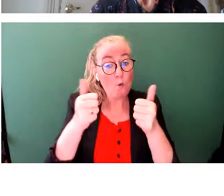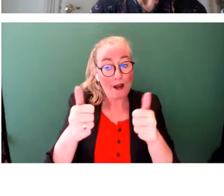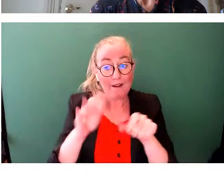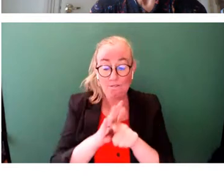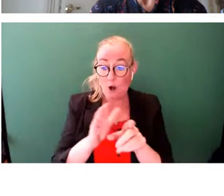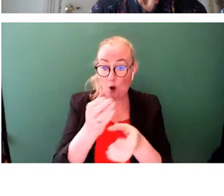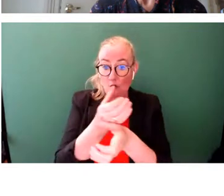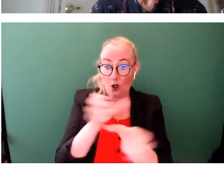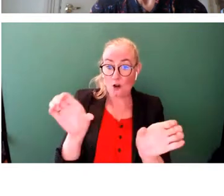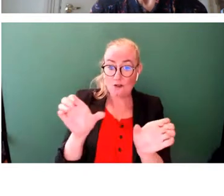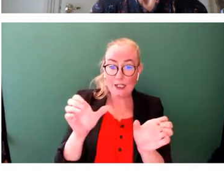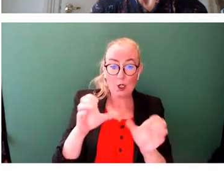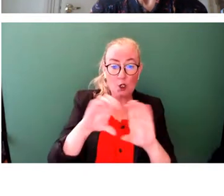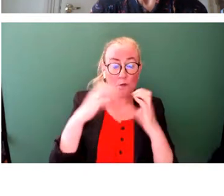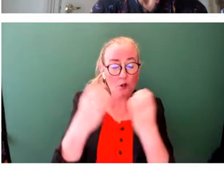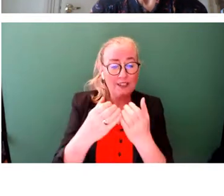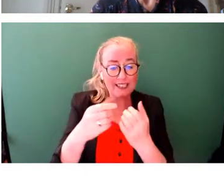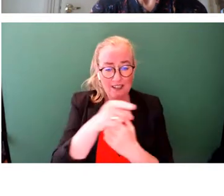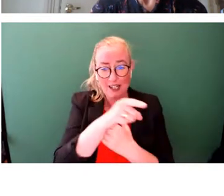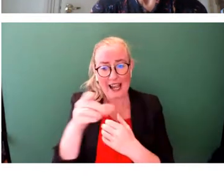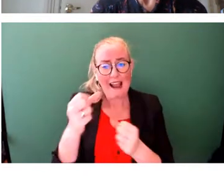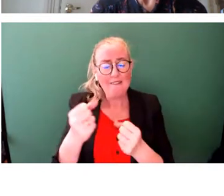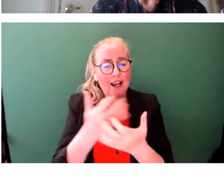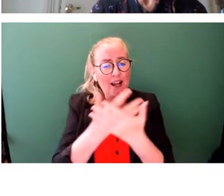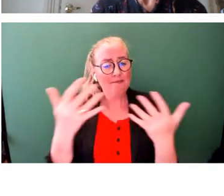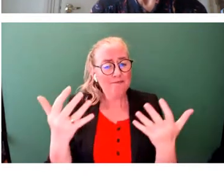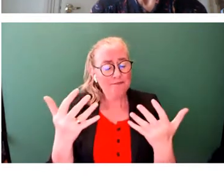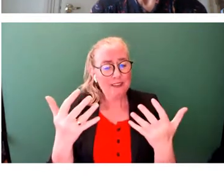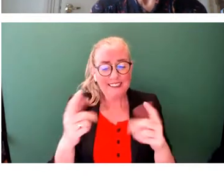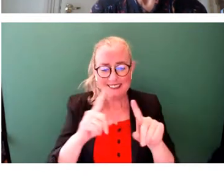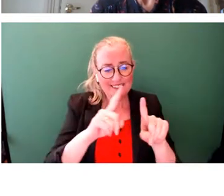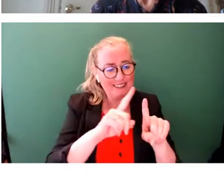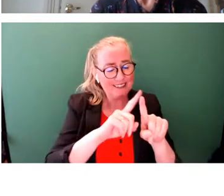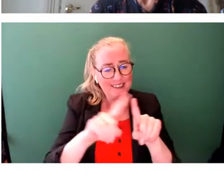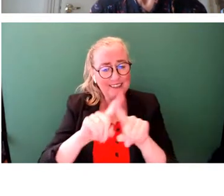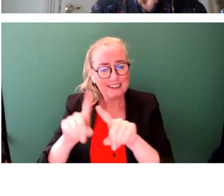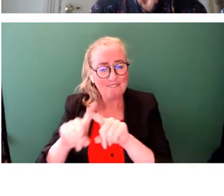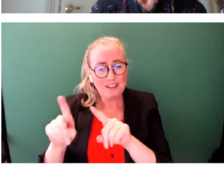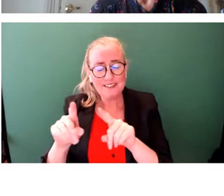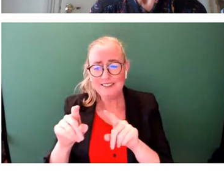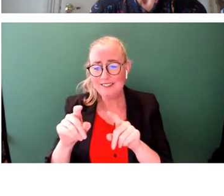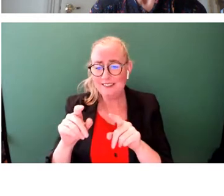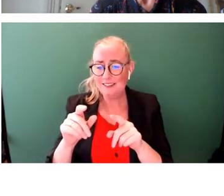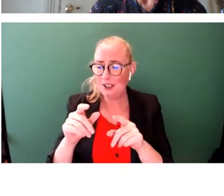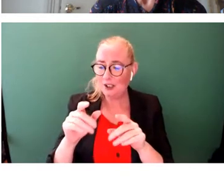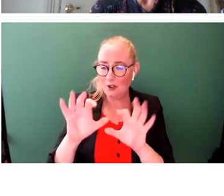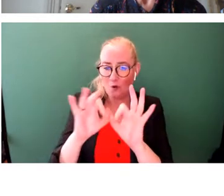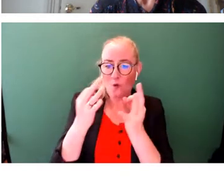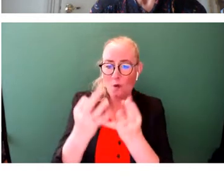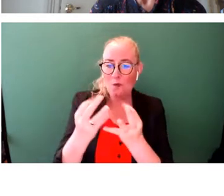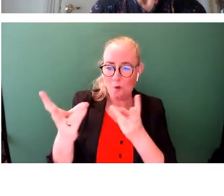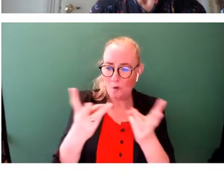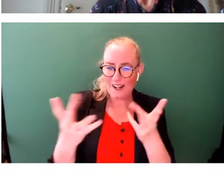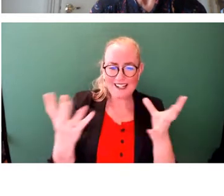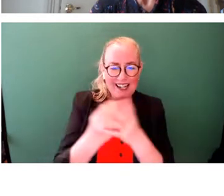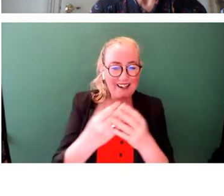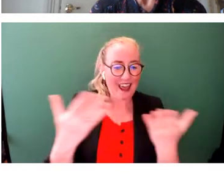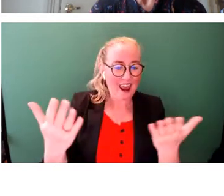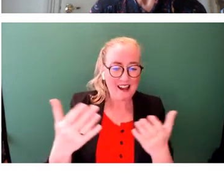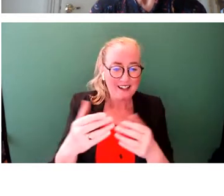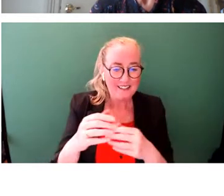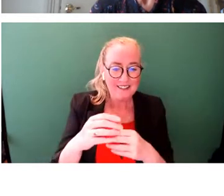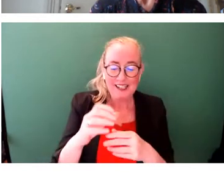when you do have a number of different sort of sectors working together, like